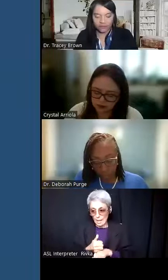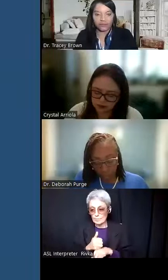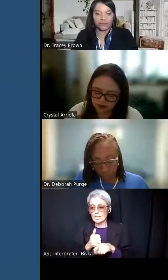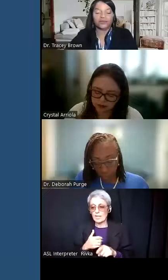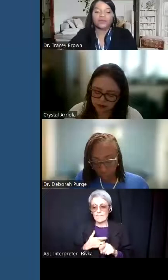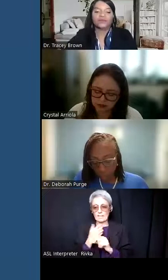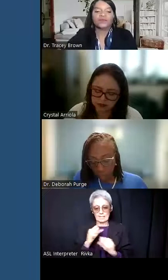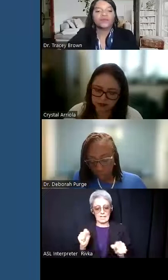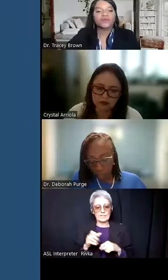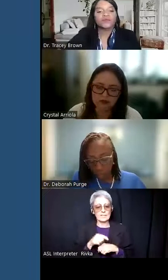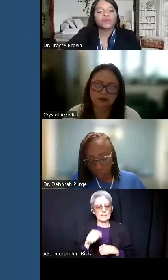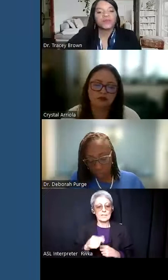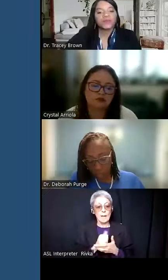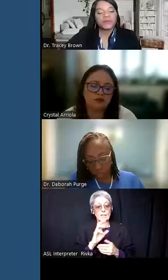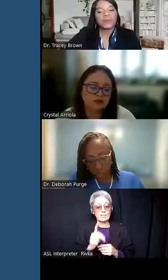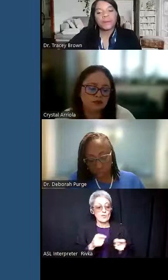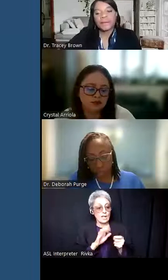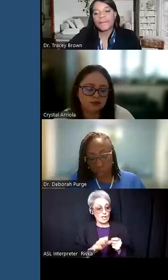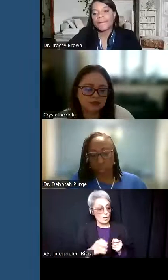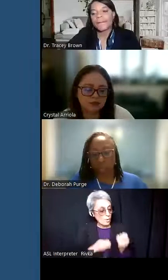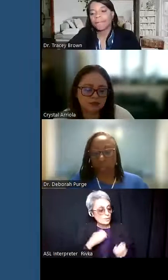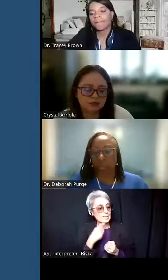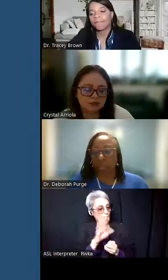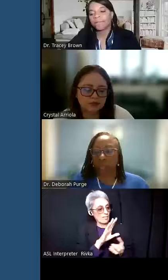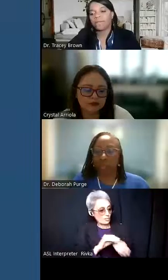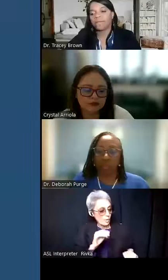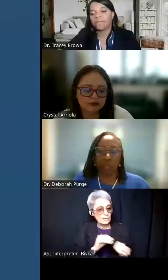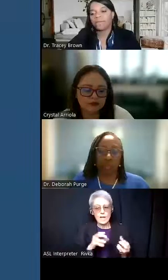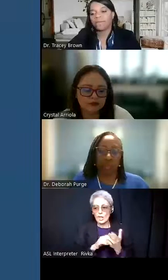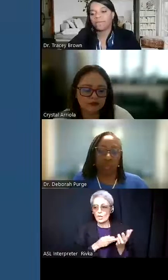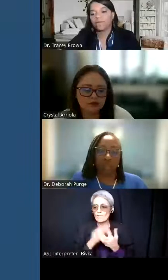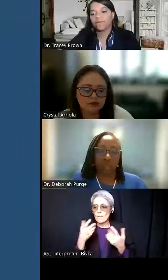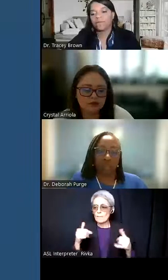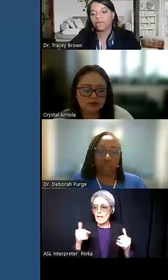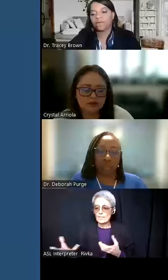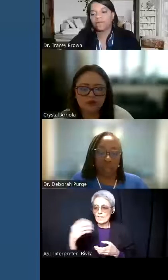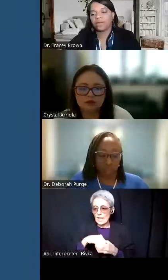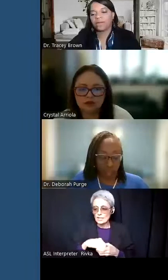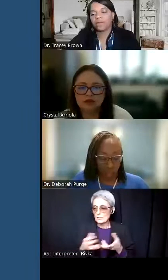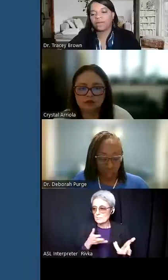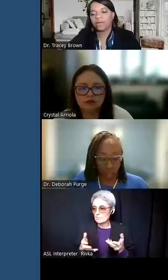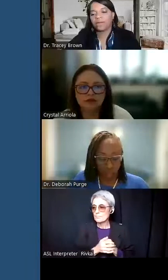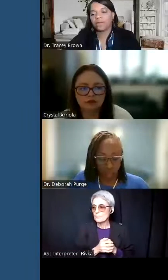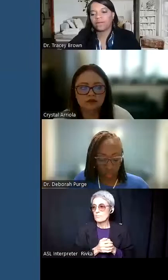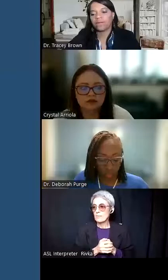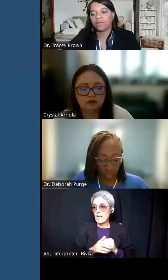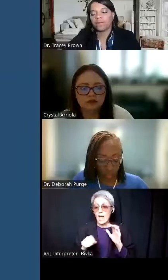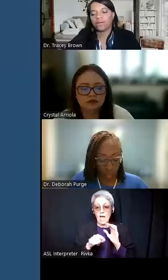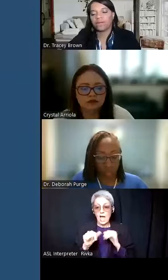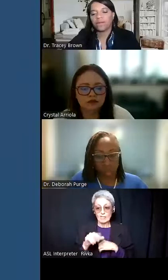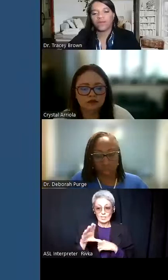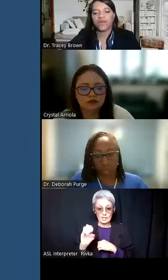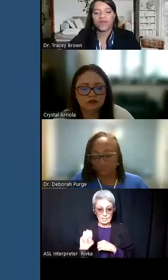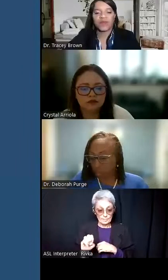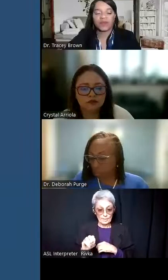child regulate their emotions, tell their stories, and learn through playful engagement. The Adverse Childhood Experiences